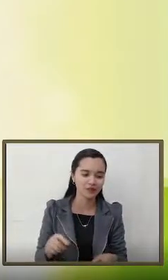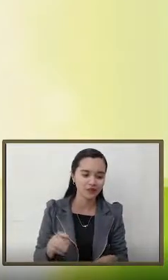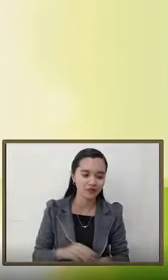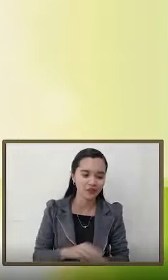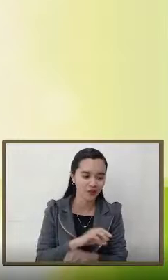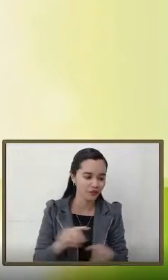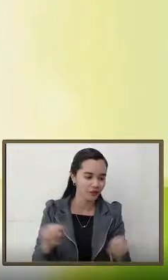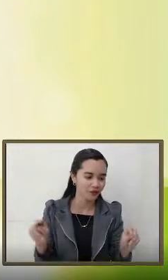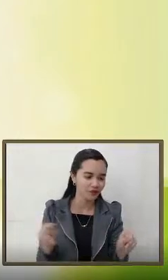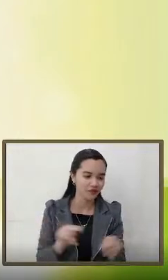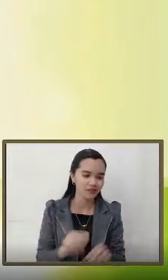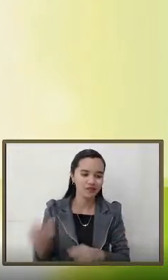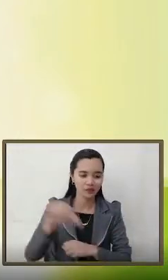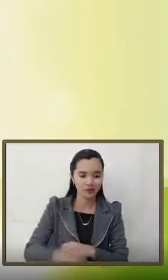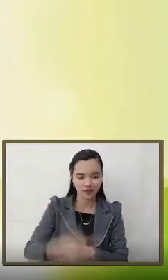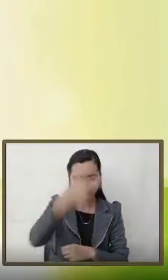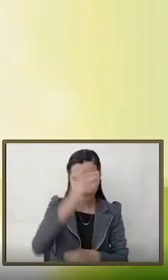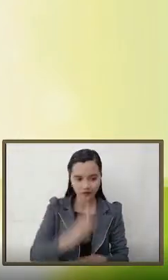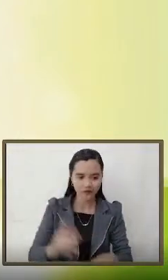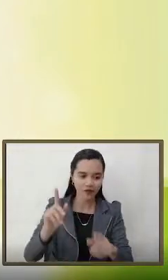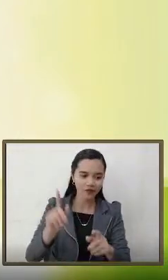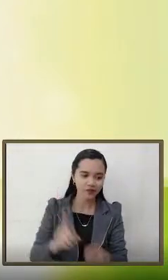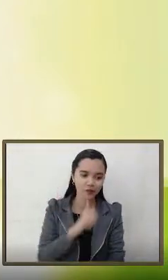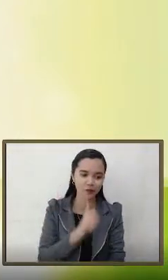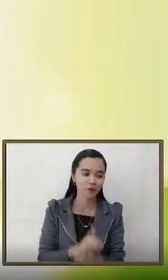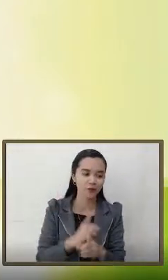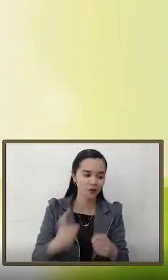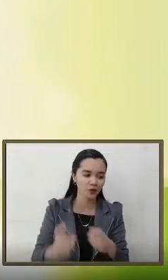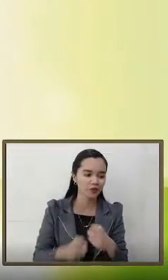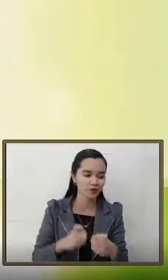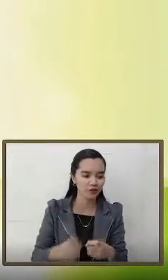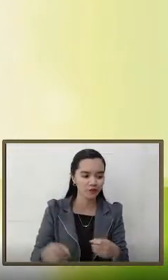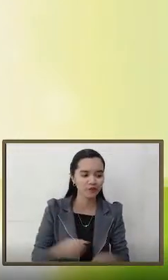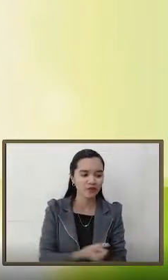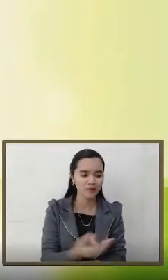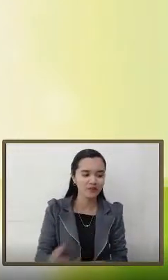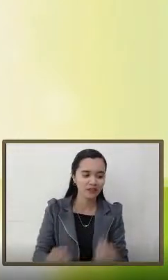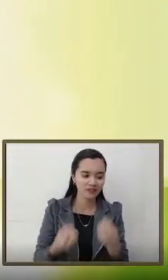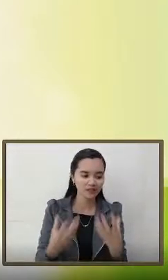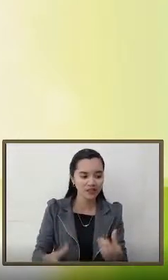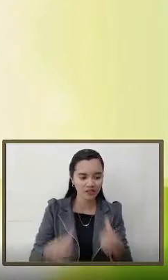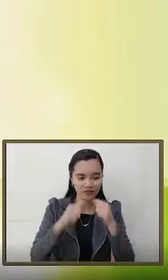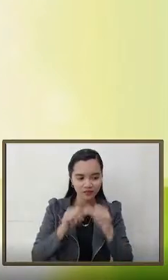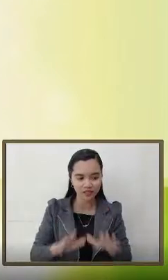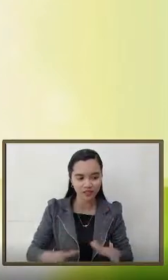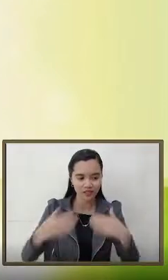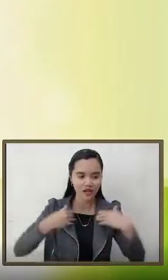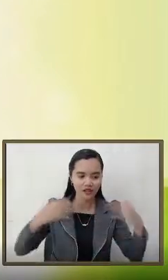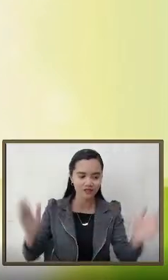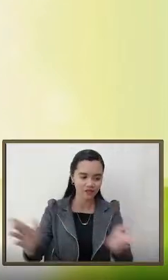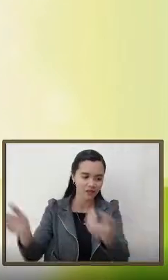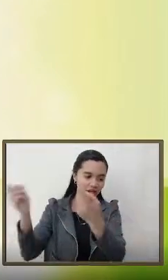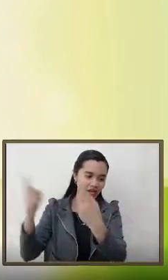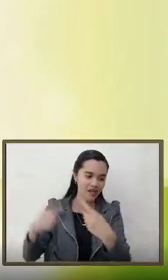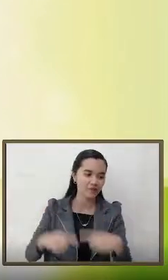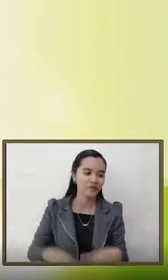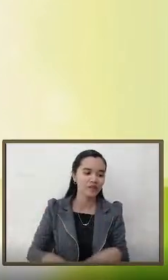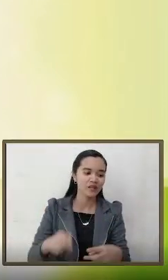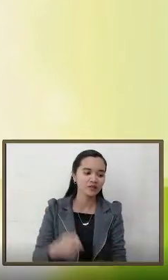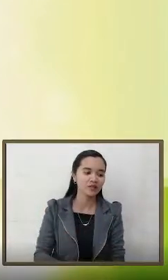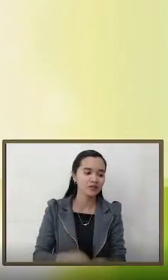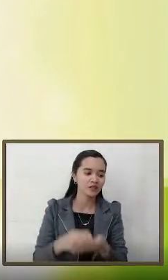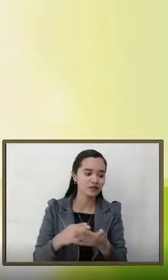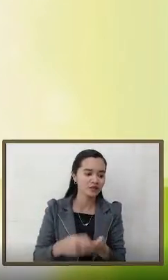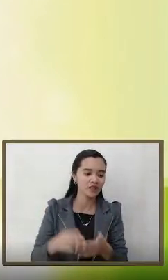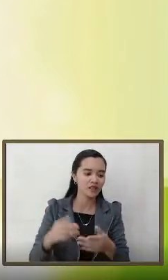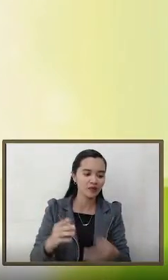be discouraged, God is over all. Count your many blessings, angels will attend, help